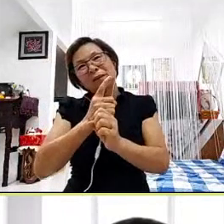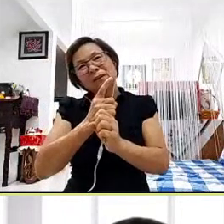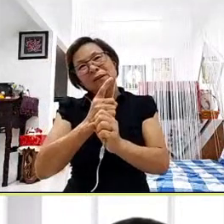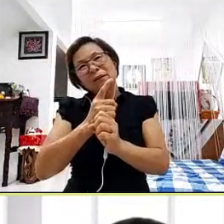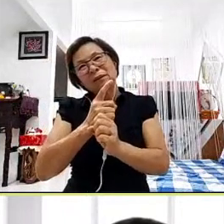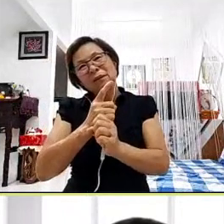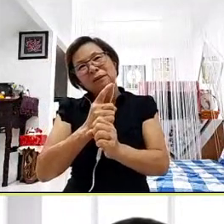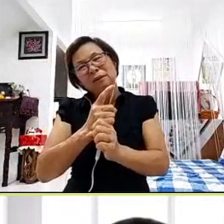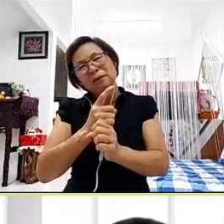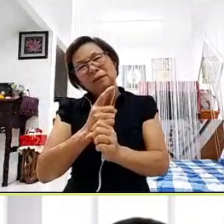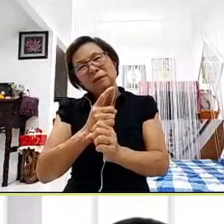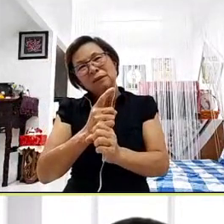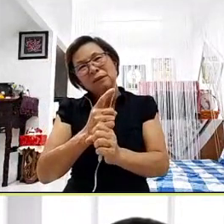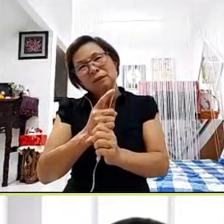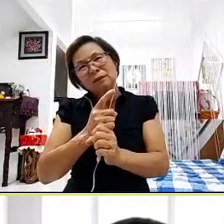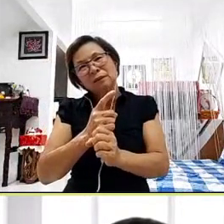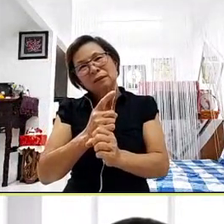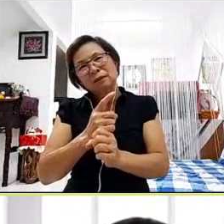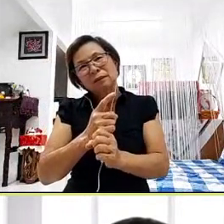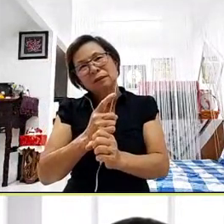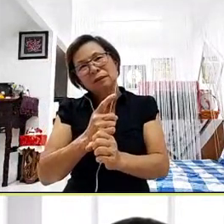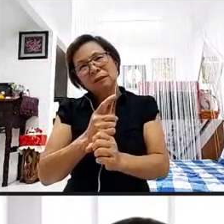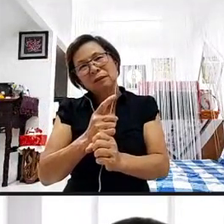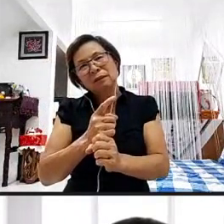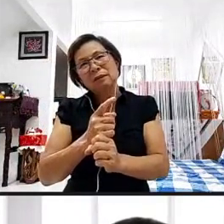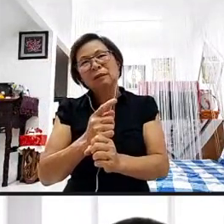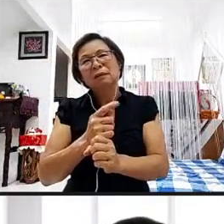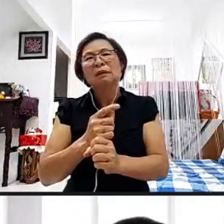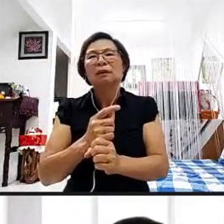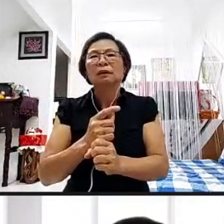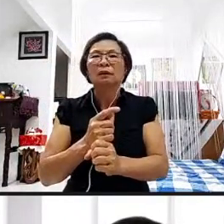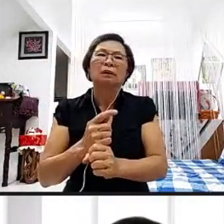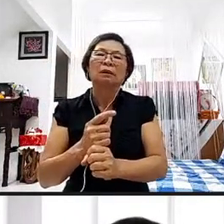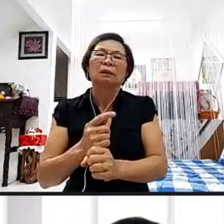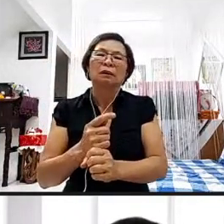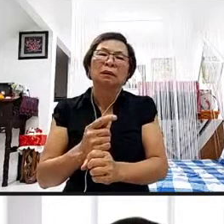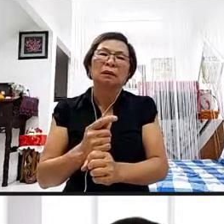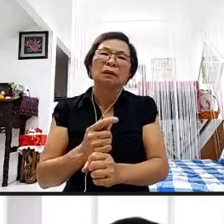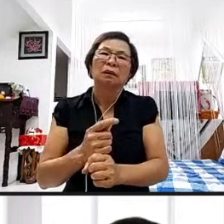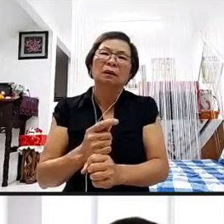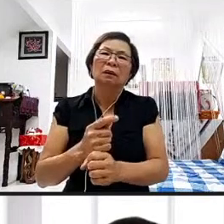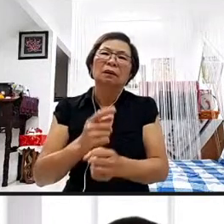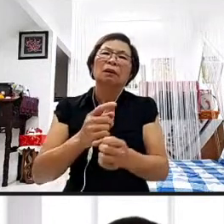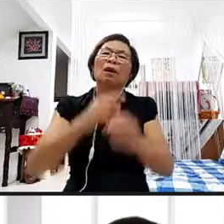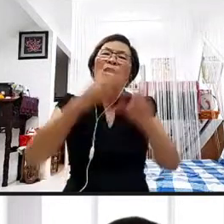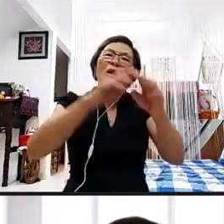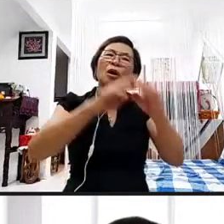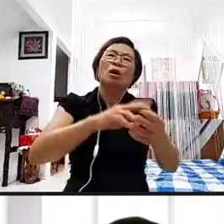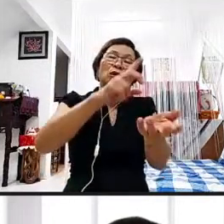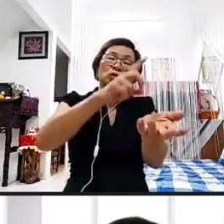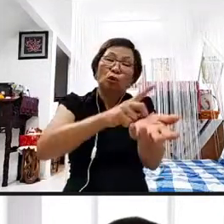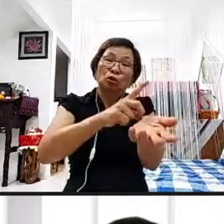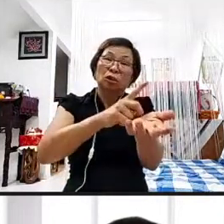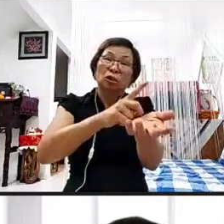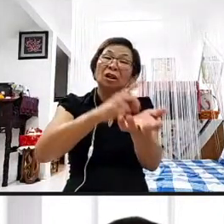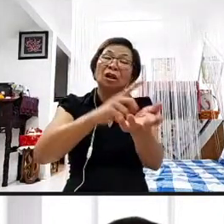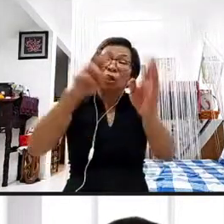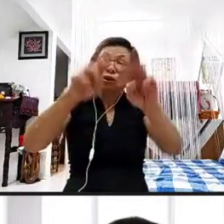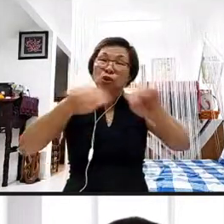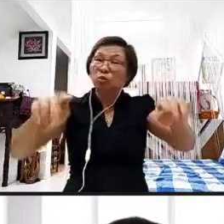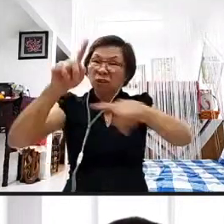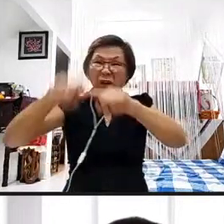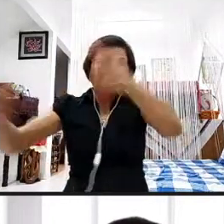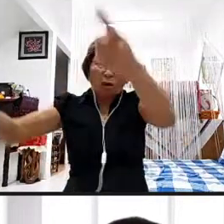training has stopped for several months. The medical students are not allowed to come to hospital